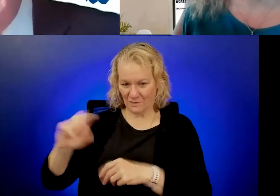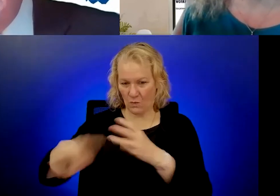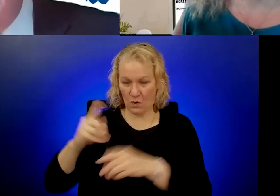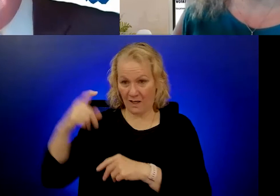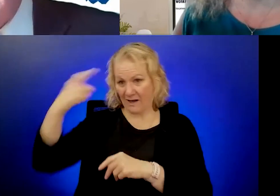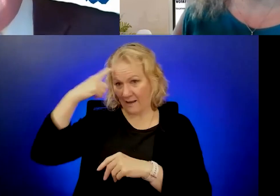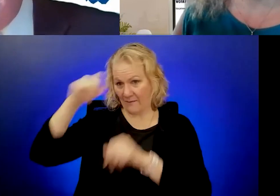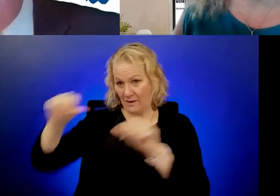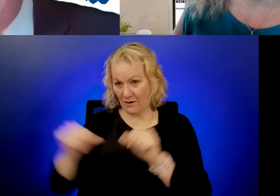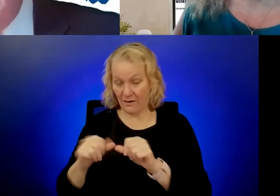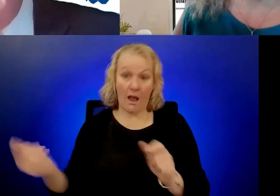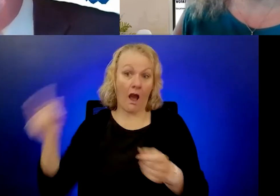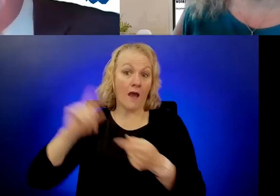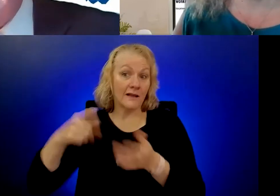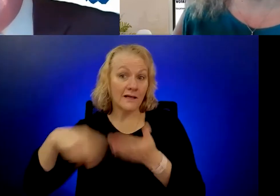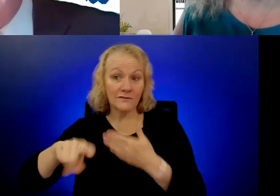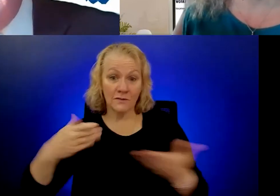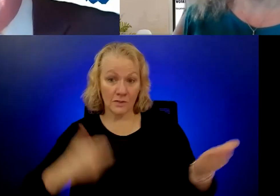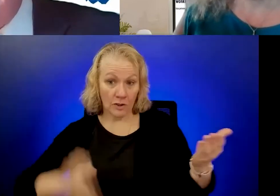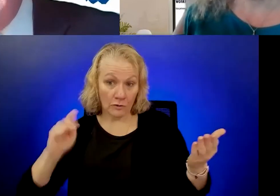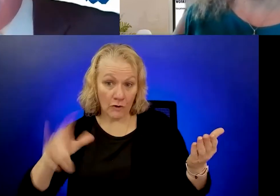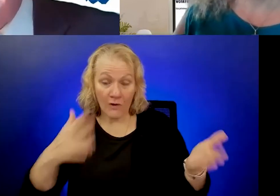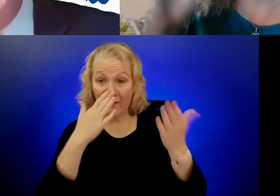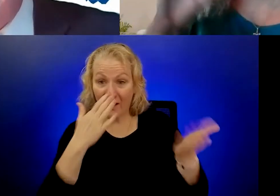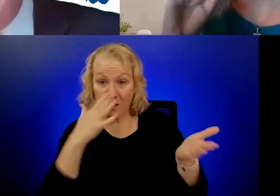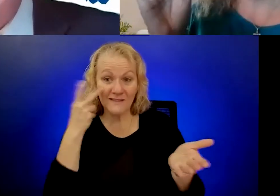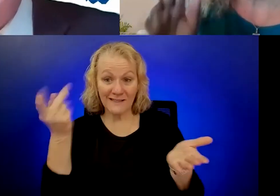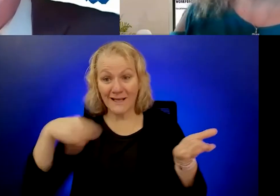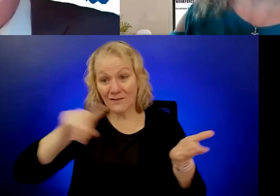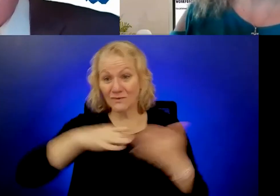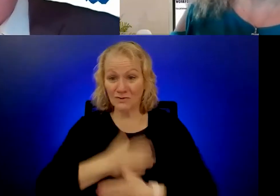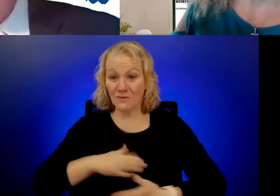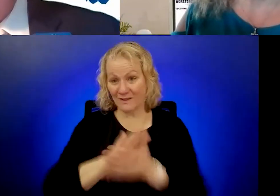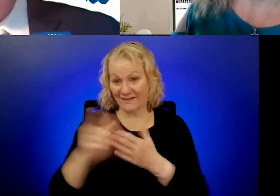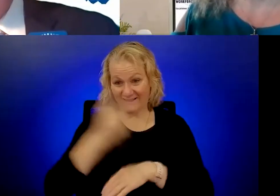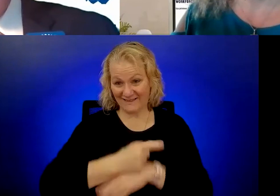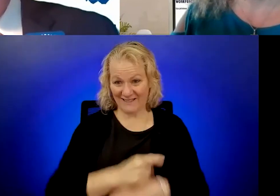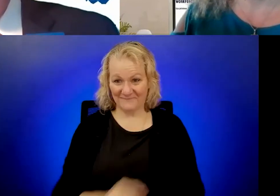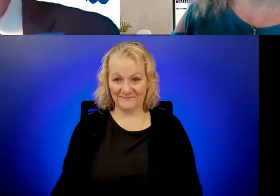Area. Until next week, I'm Carl Braun. Thank you so much, and we'll see you then. Have a great day. Thank you.